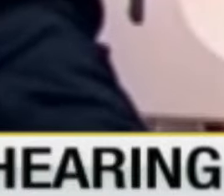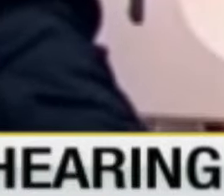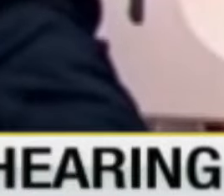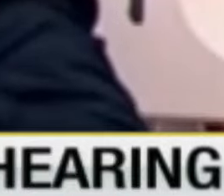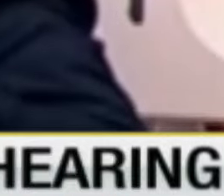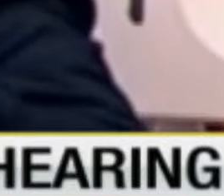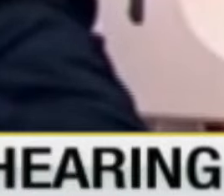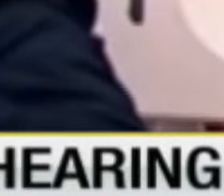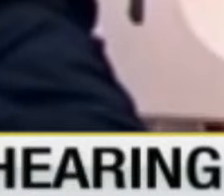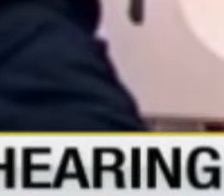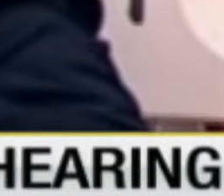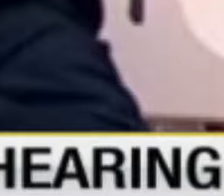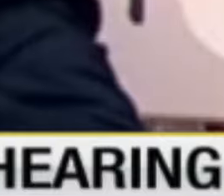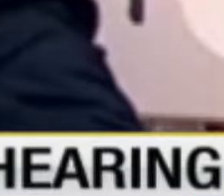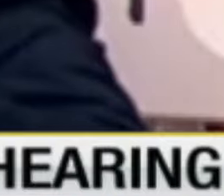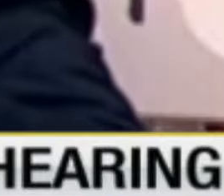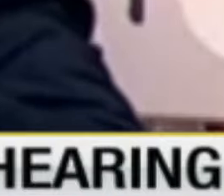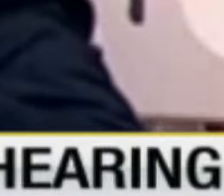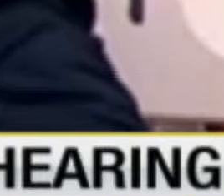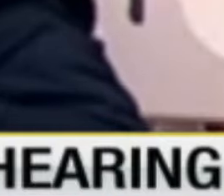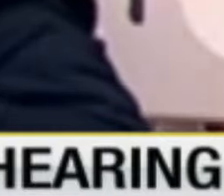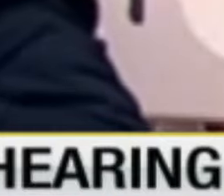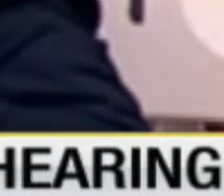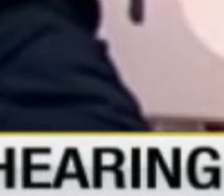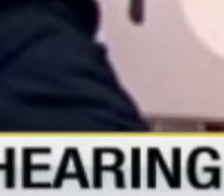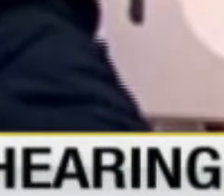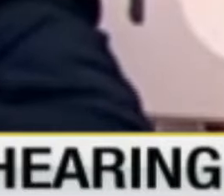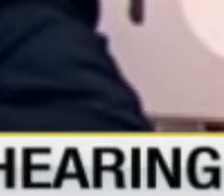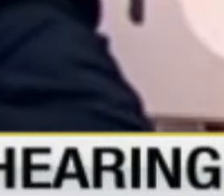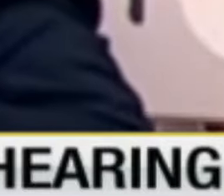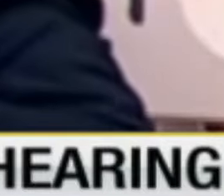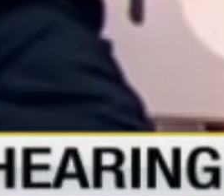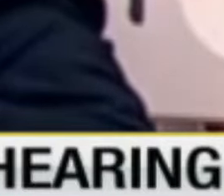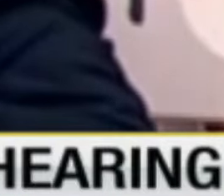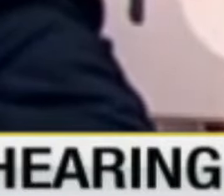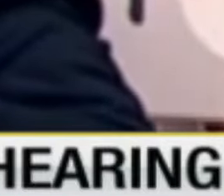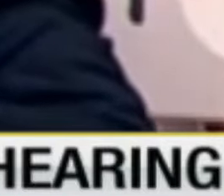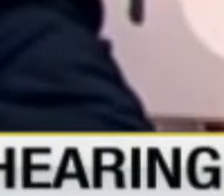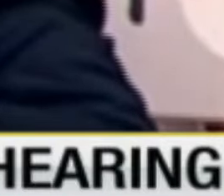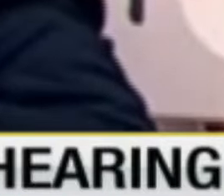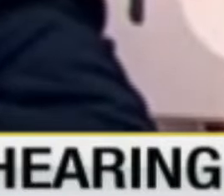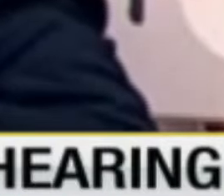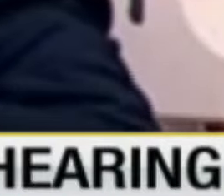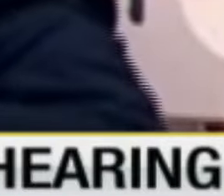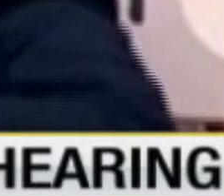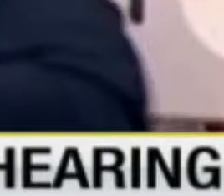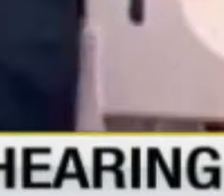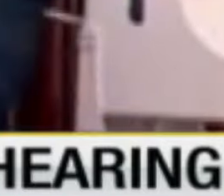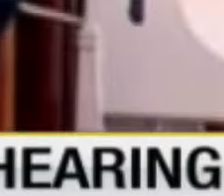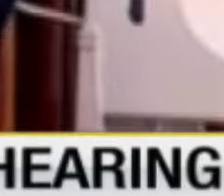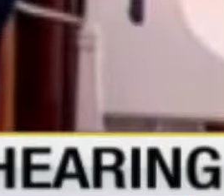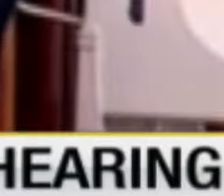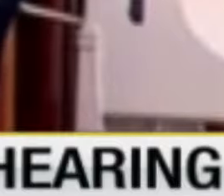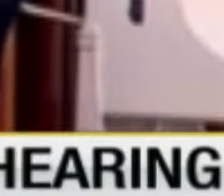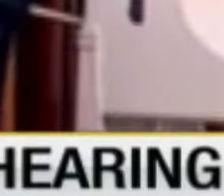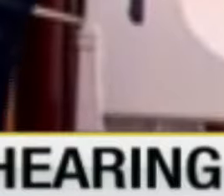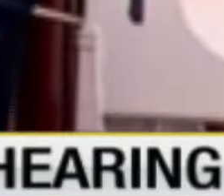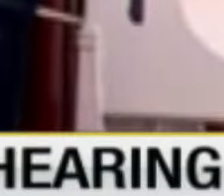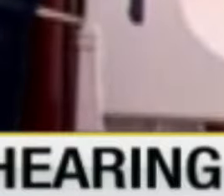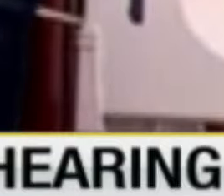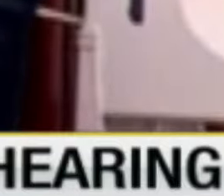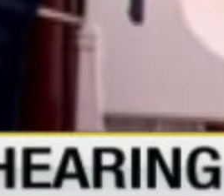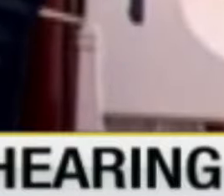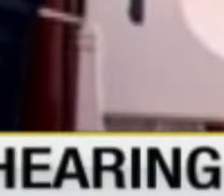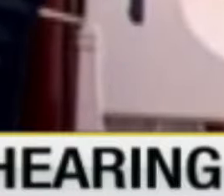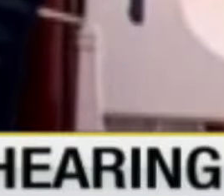an impeachment charge to be upheld, you need to show that money has been lost or there is misappropriation. And I'll refer you to Article 1, it's one of